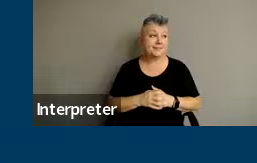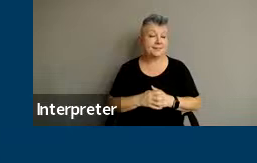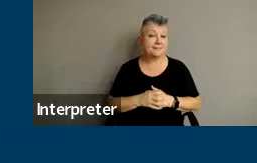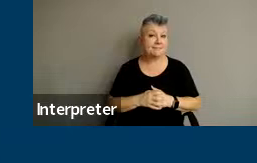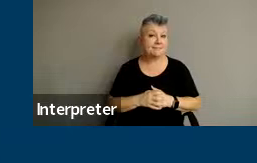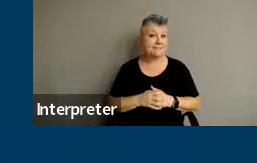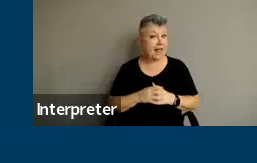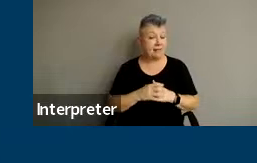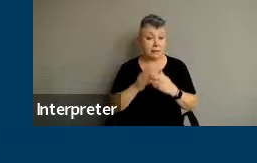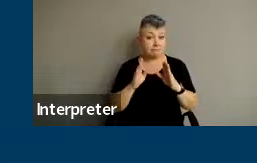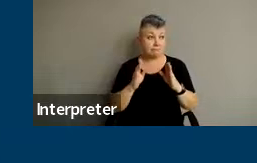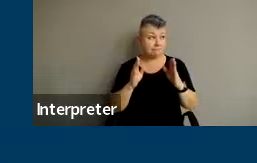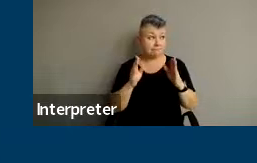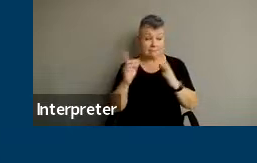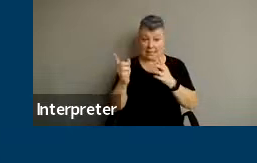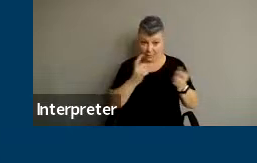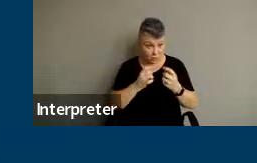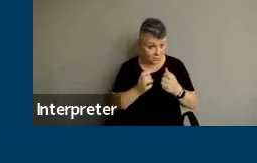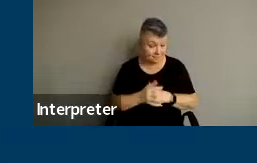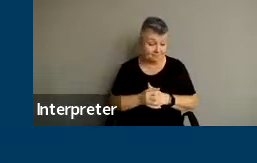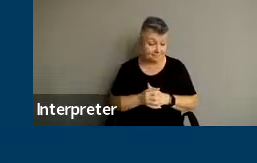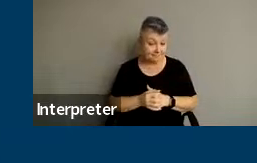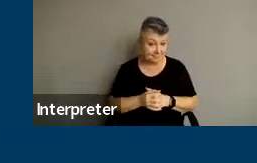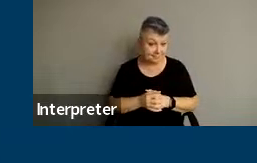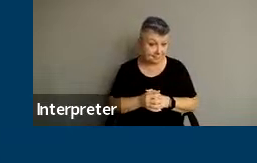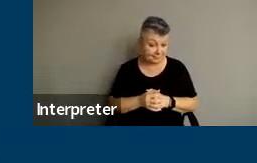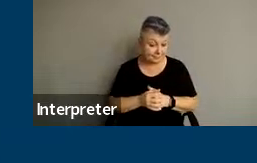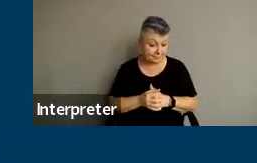And then I will open it up for any questions.